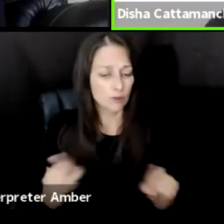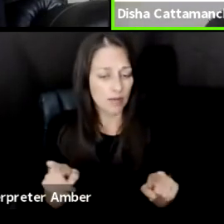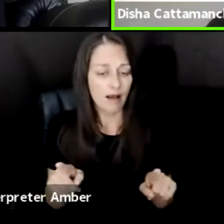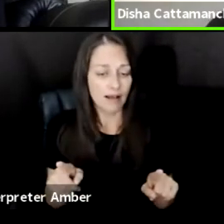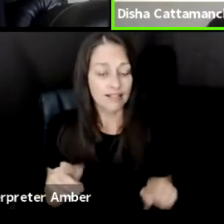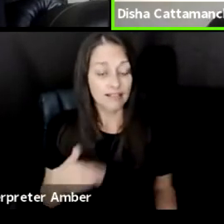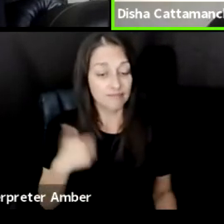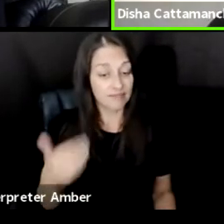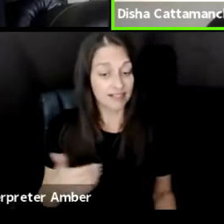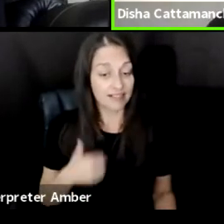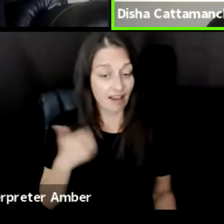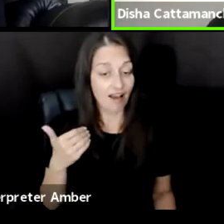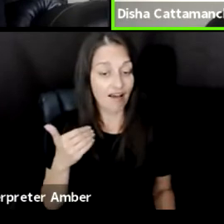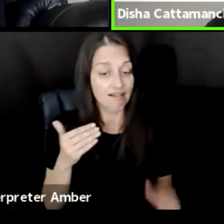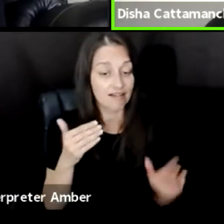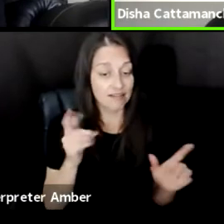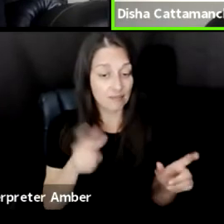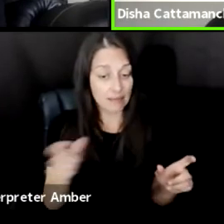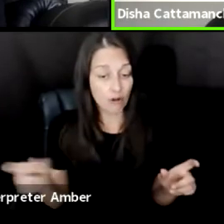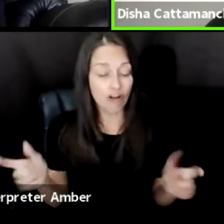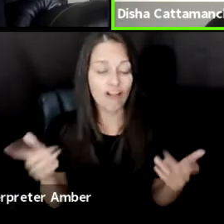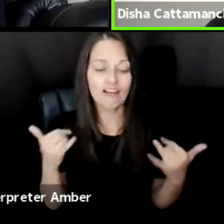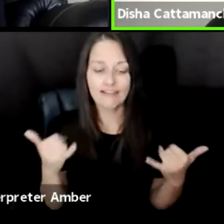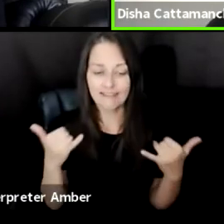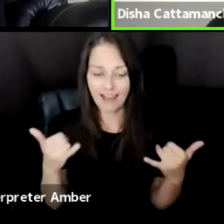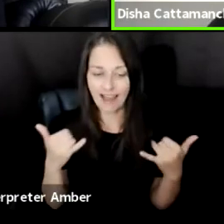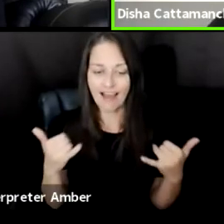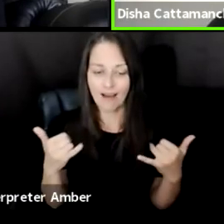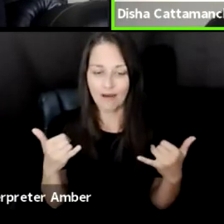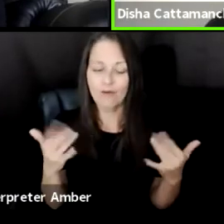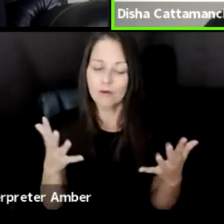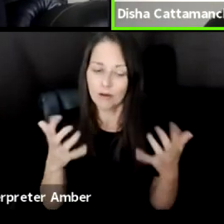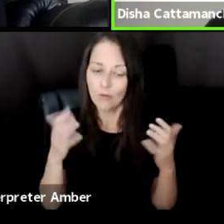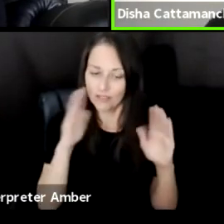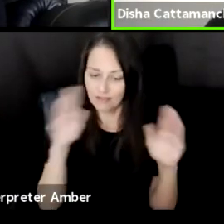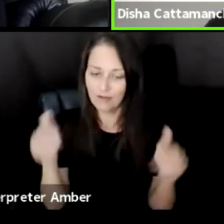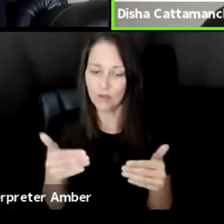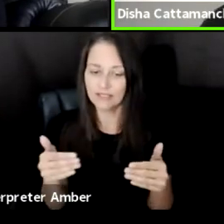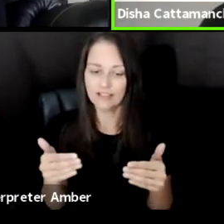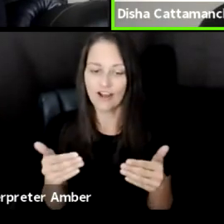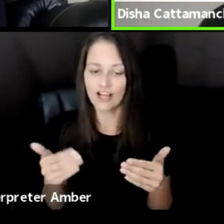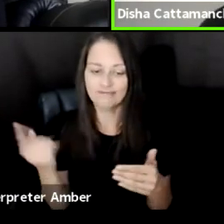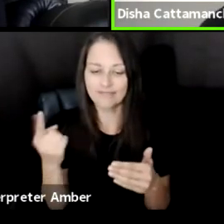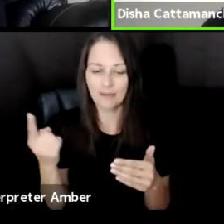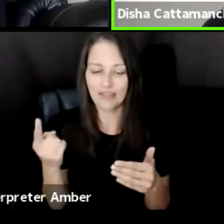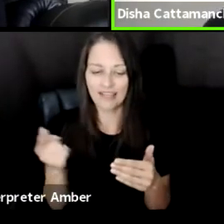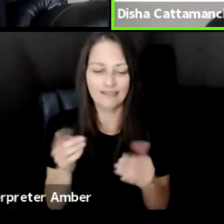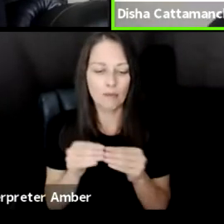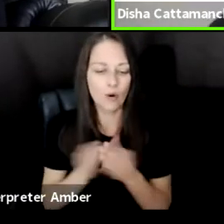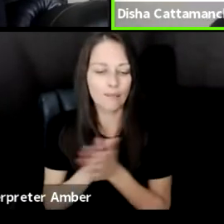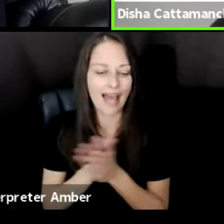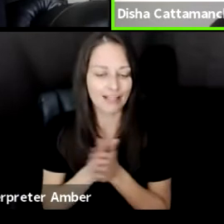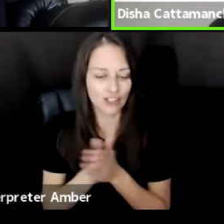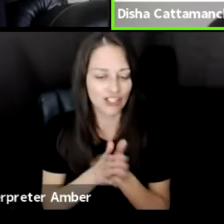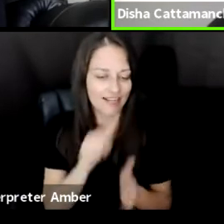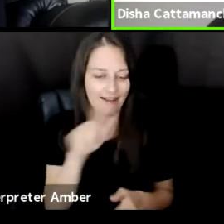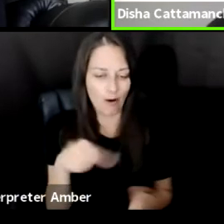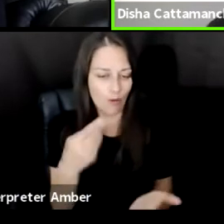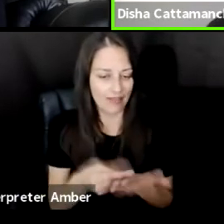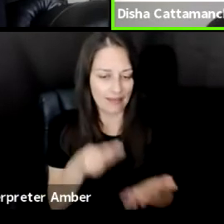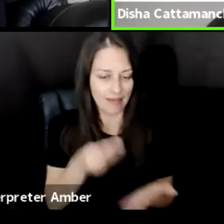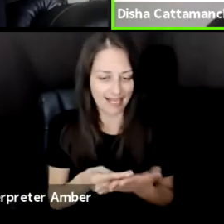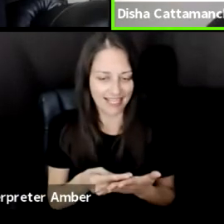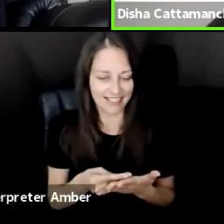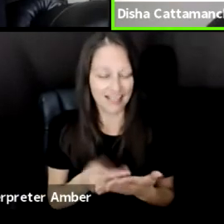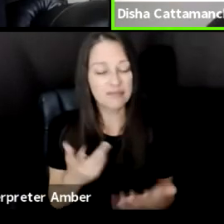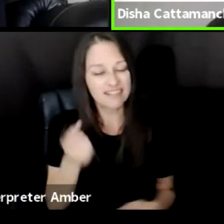are going towards that idea of a more lucrative business than passion, which makes sense, and I get why. But I